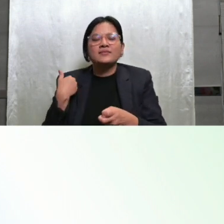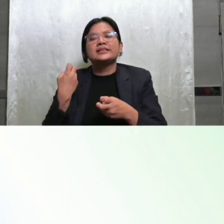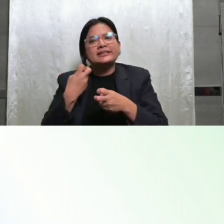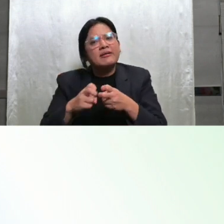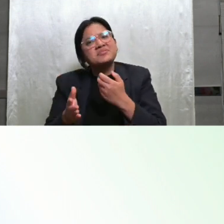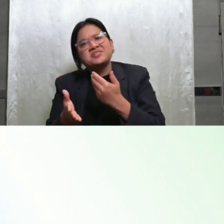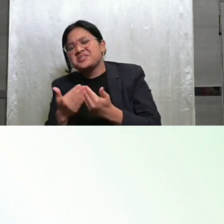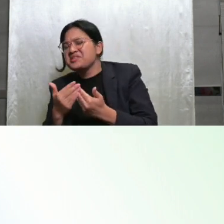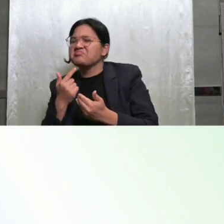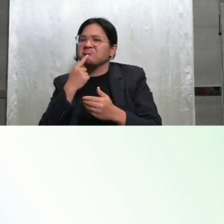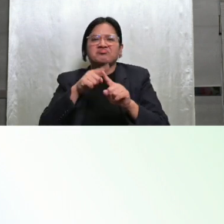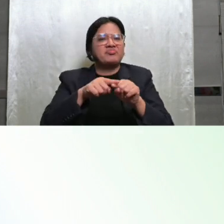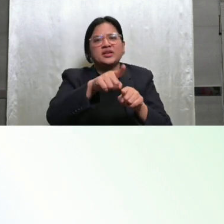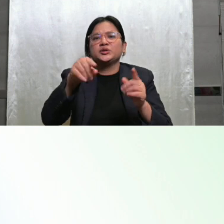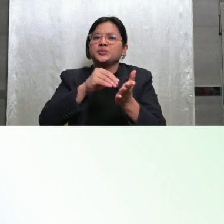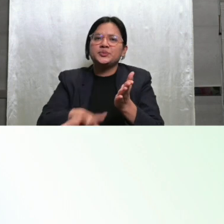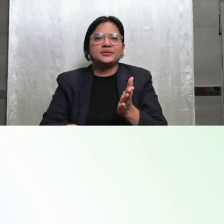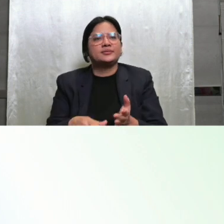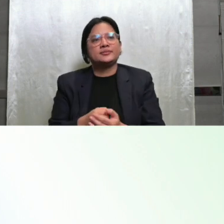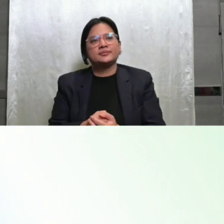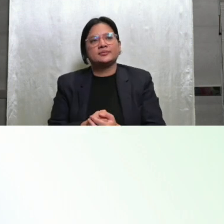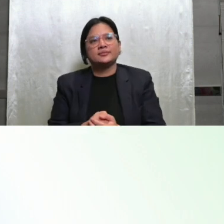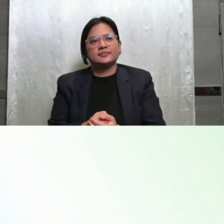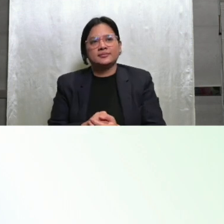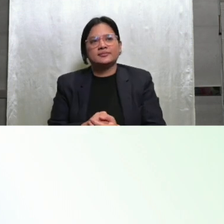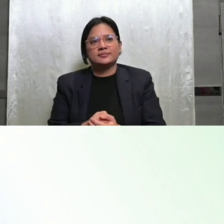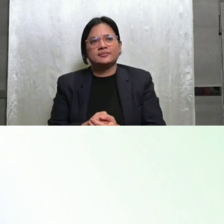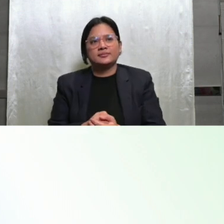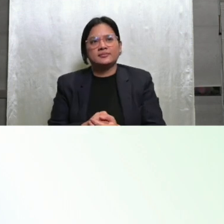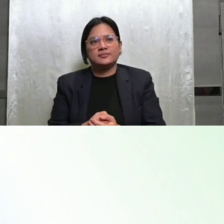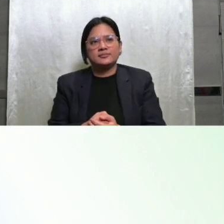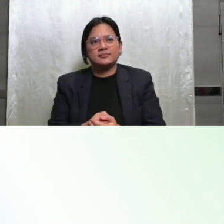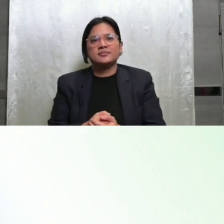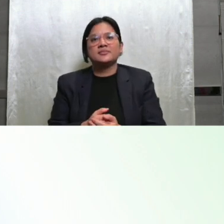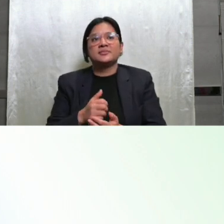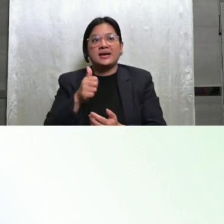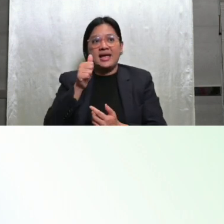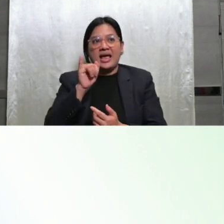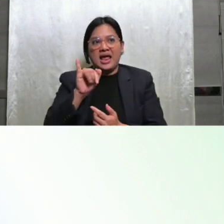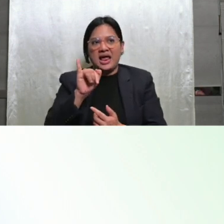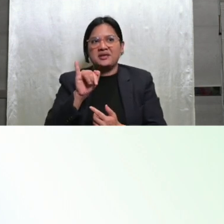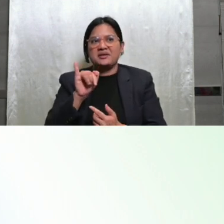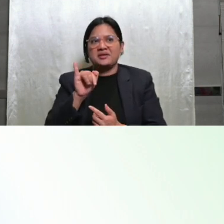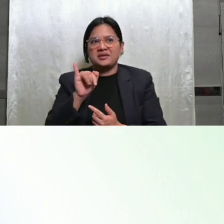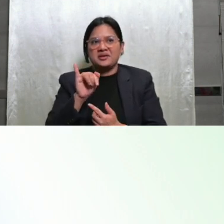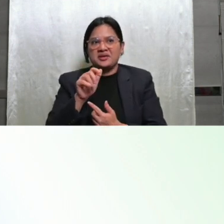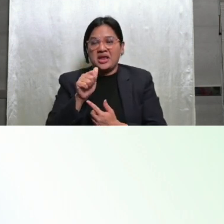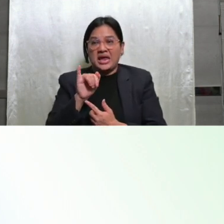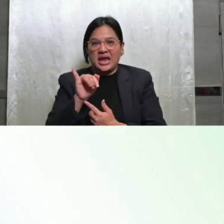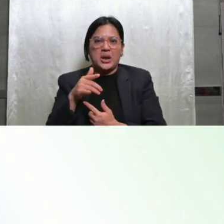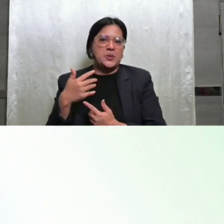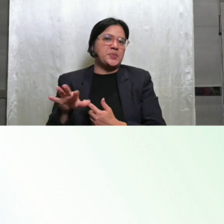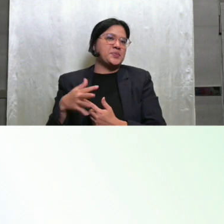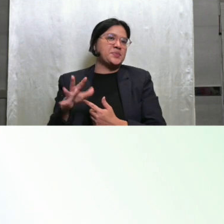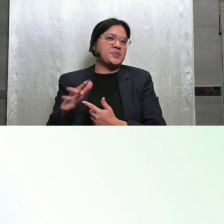AI personalized learning snapshot of our solution, where we are providing a learning path. And that learning path is based